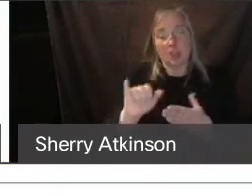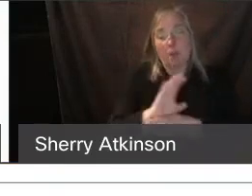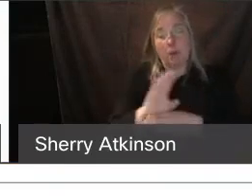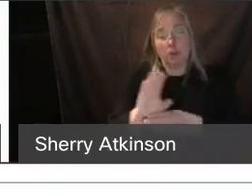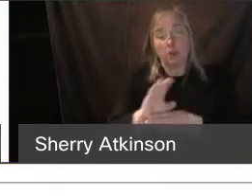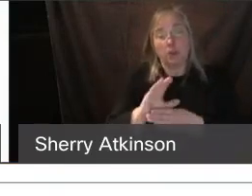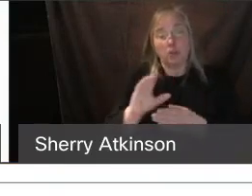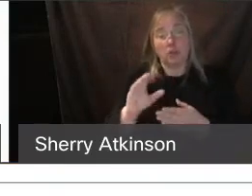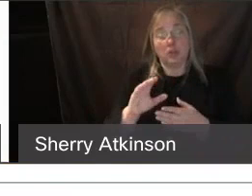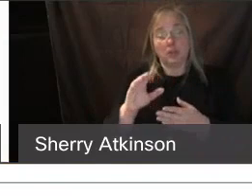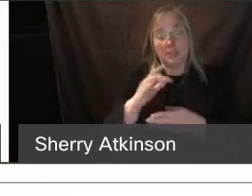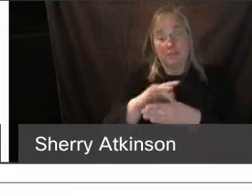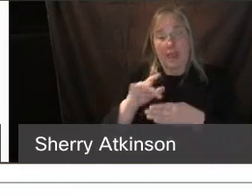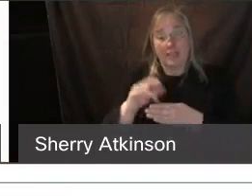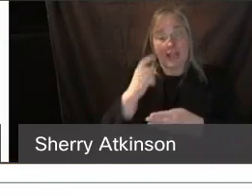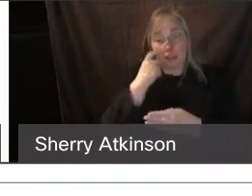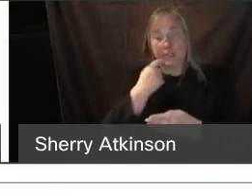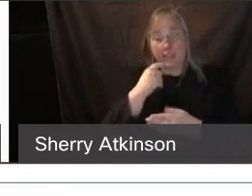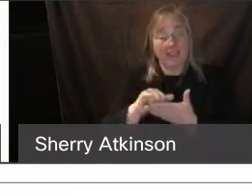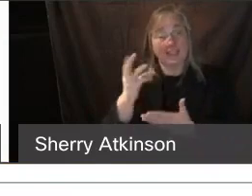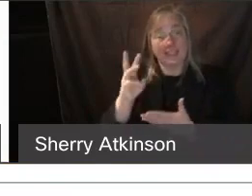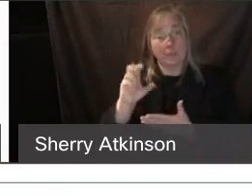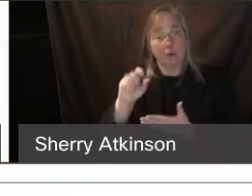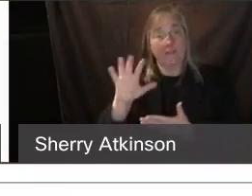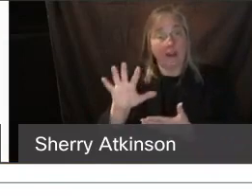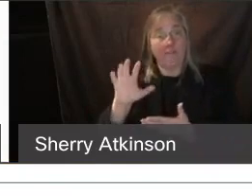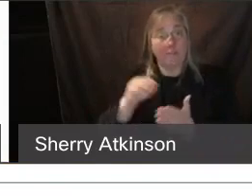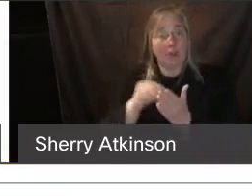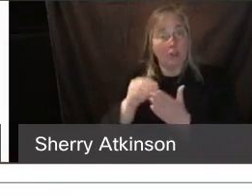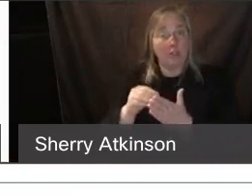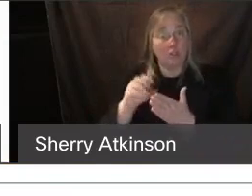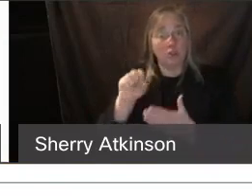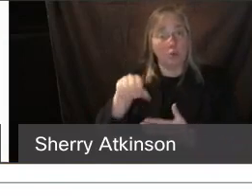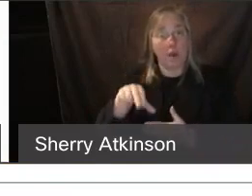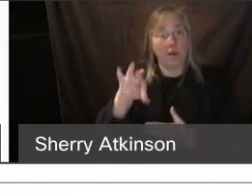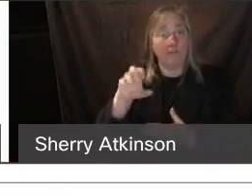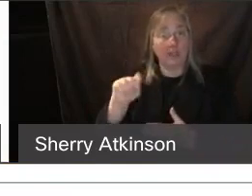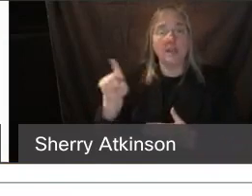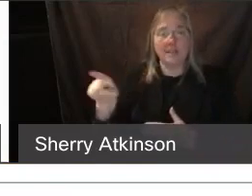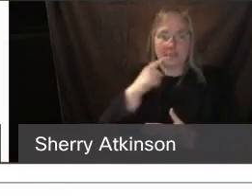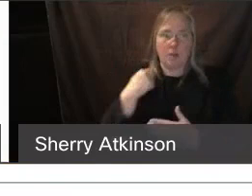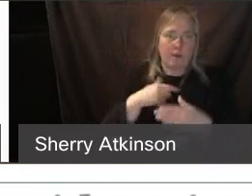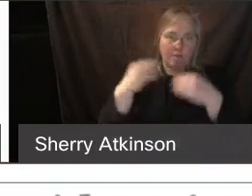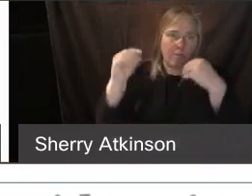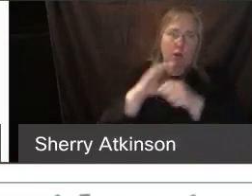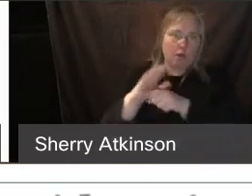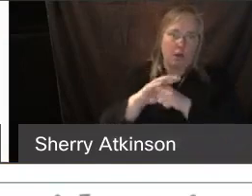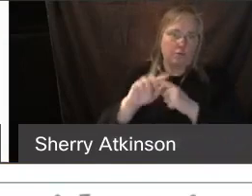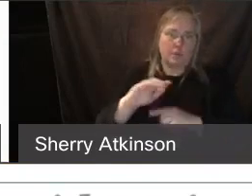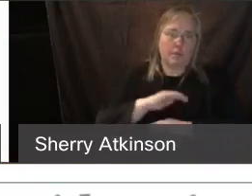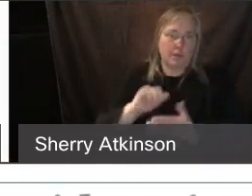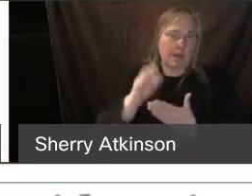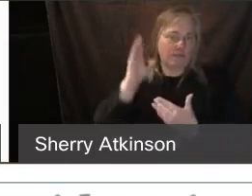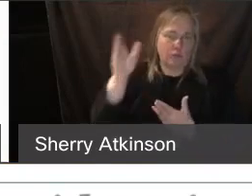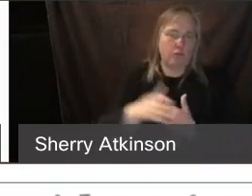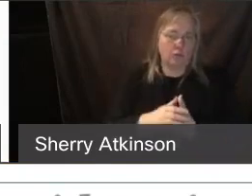the 16.5 million square feet that they're saying we have a market for moving forward. And this is the